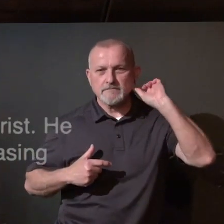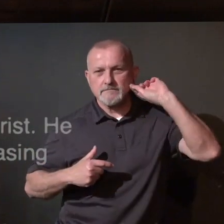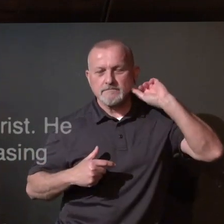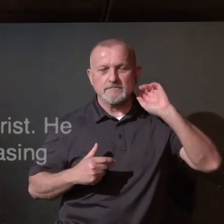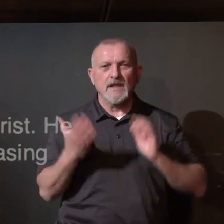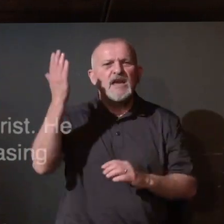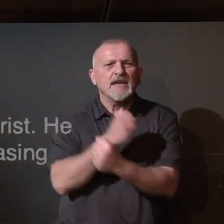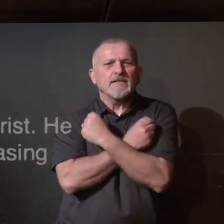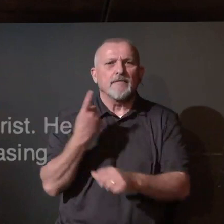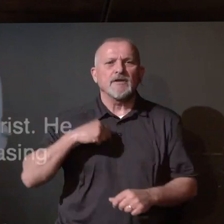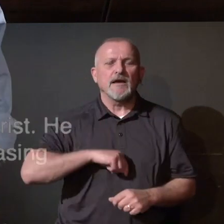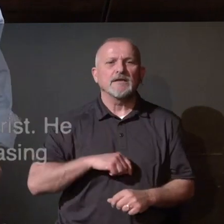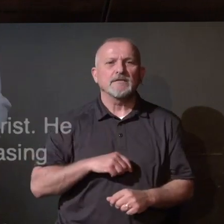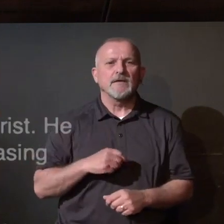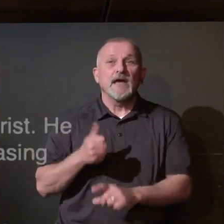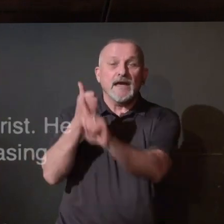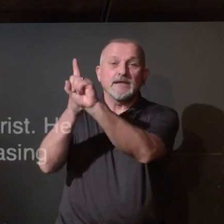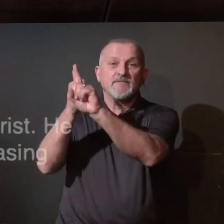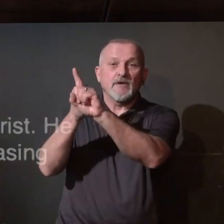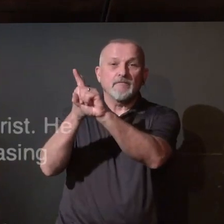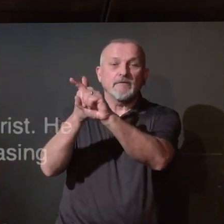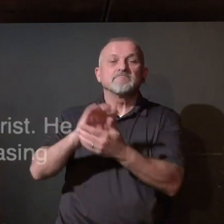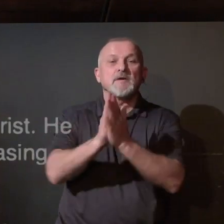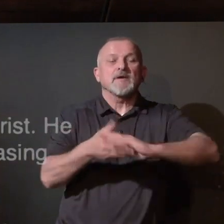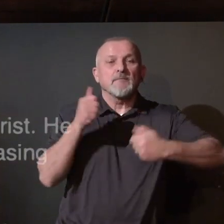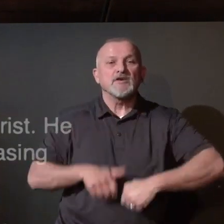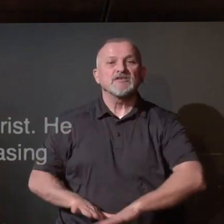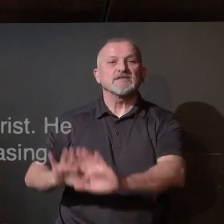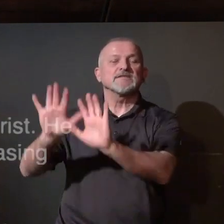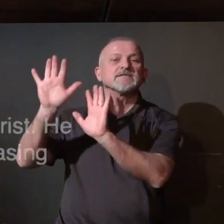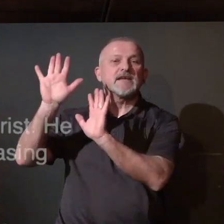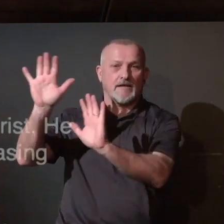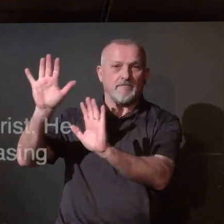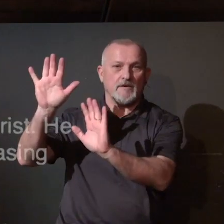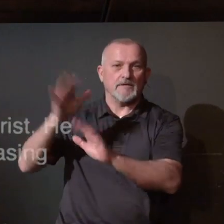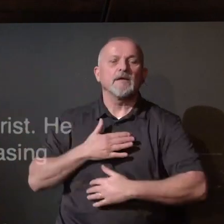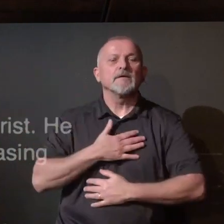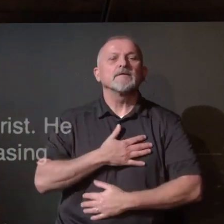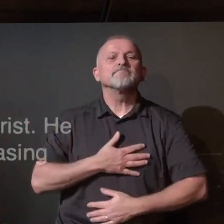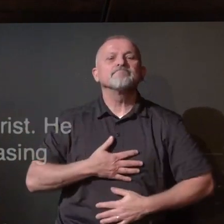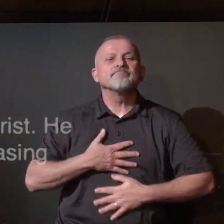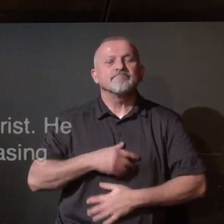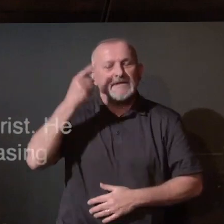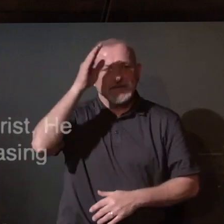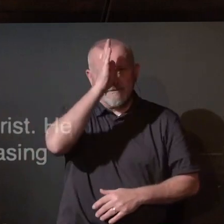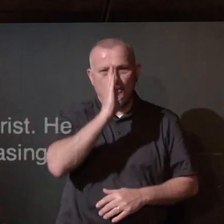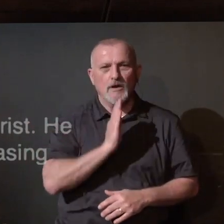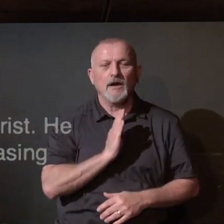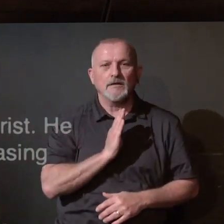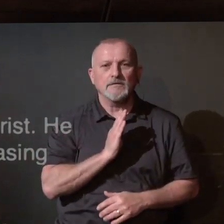and offered Himself as a sacrifice, as a pleasing aroma to God. Where else? Maybe what did Jesus Himself